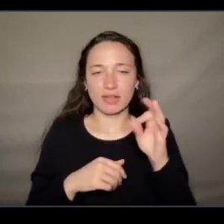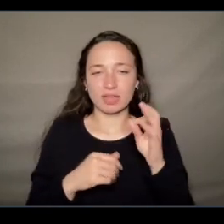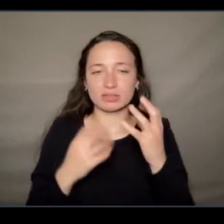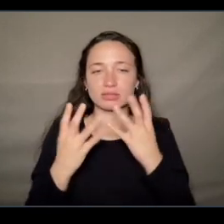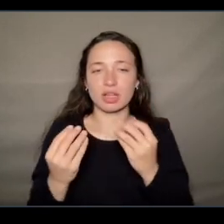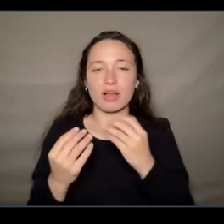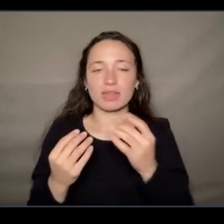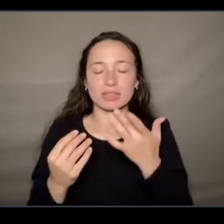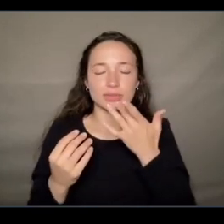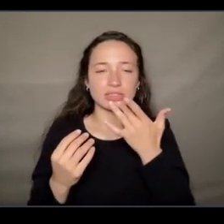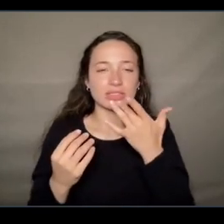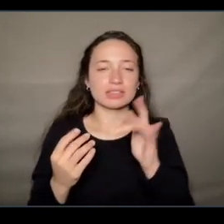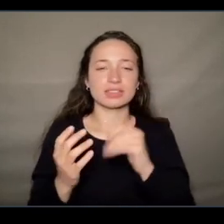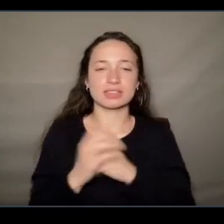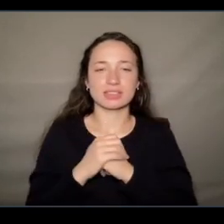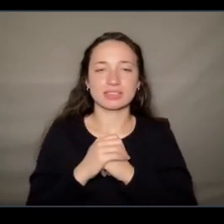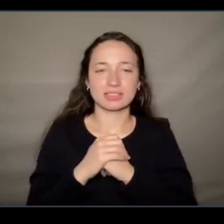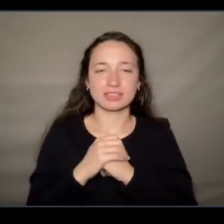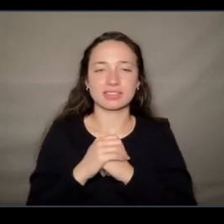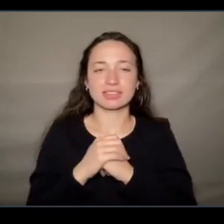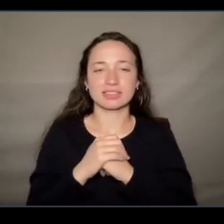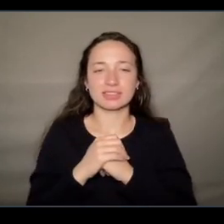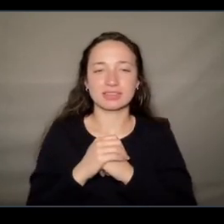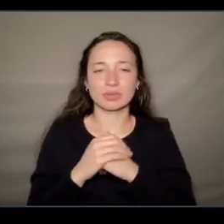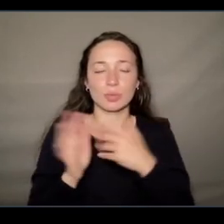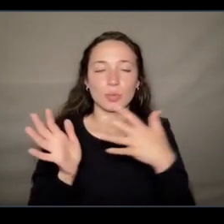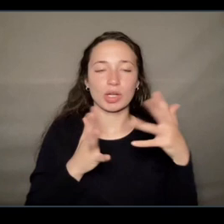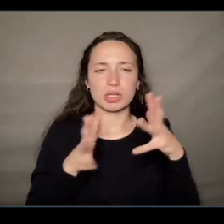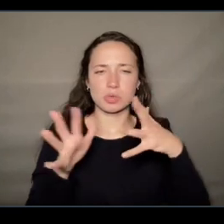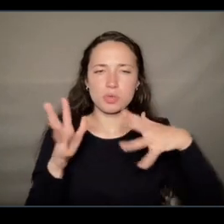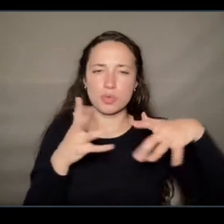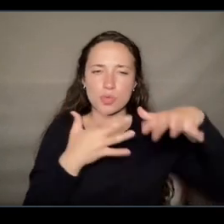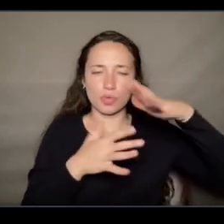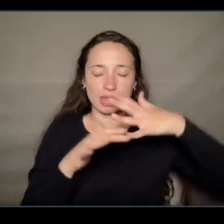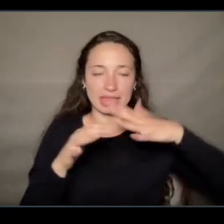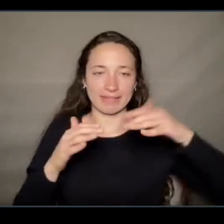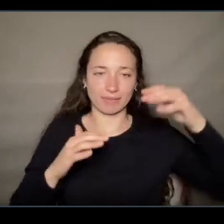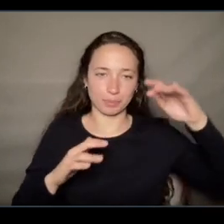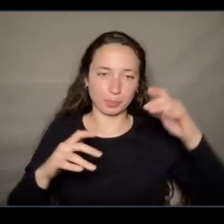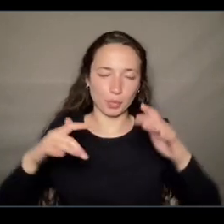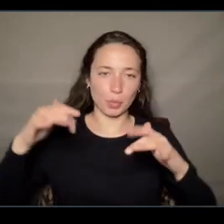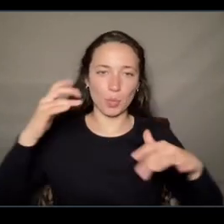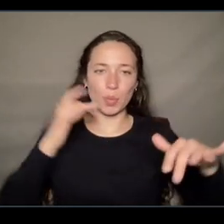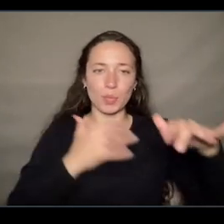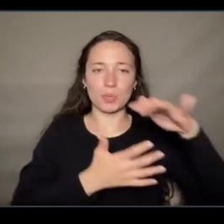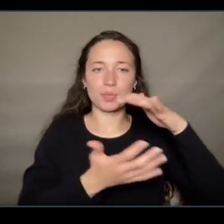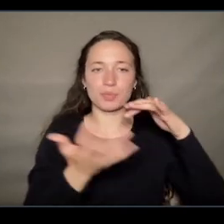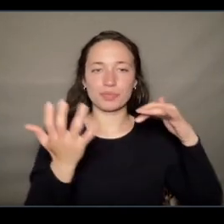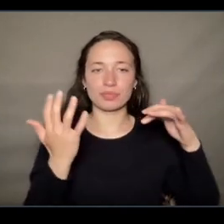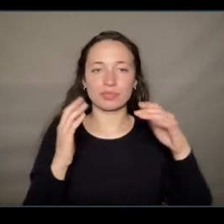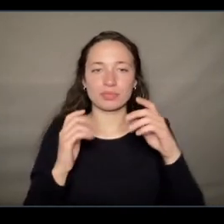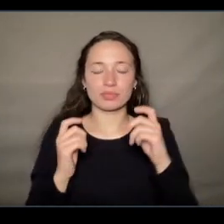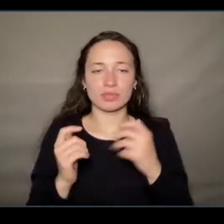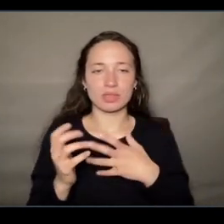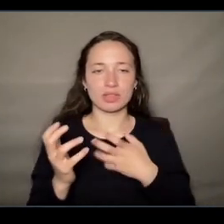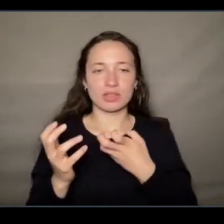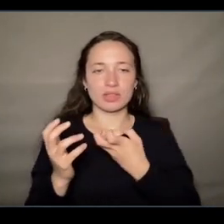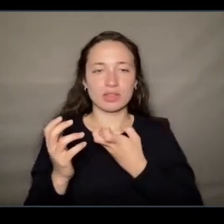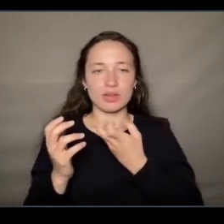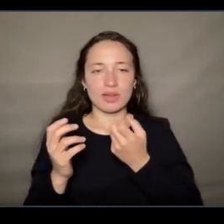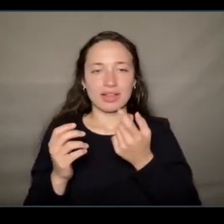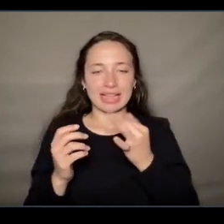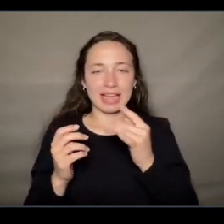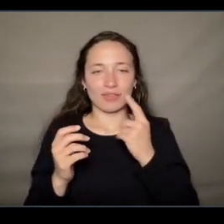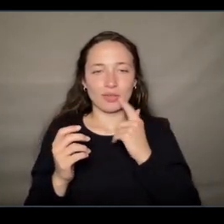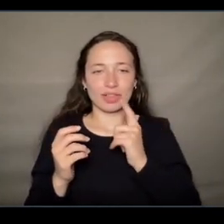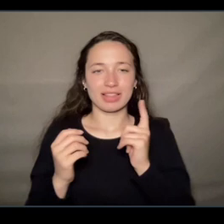discovered, soft and succulent, wind stirred, leaf lifted, this instant